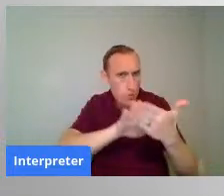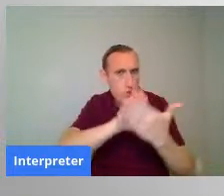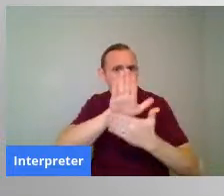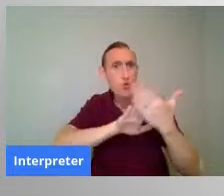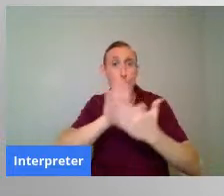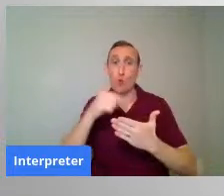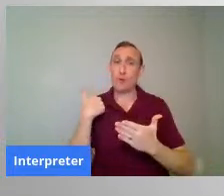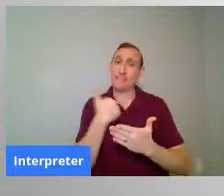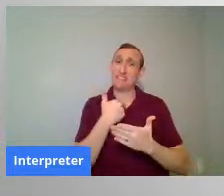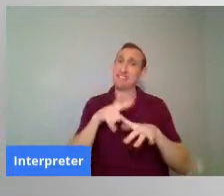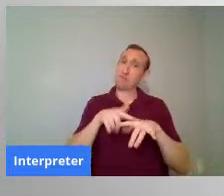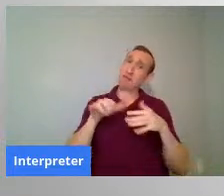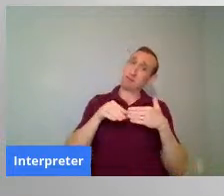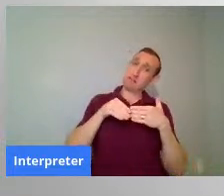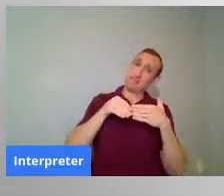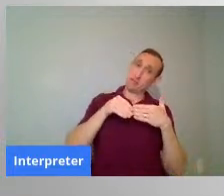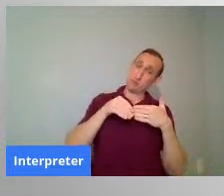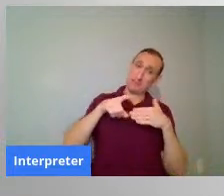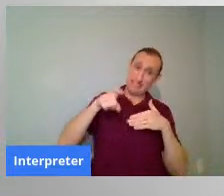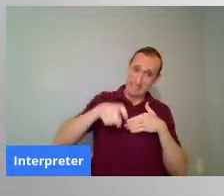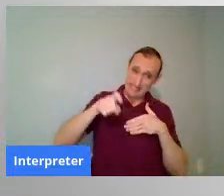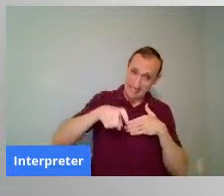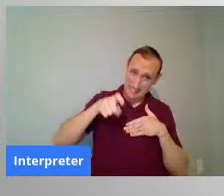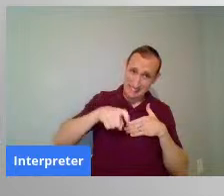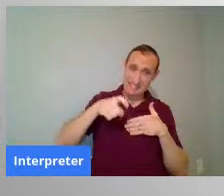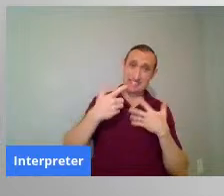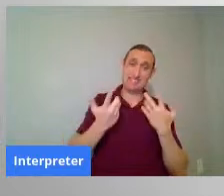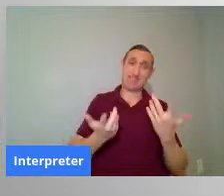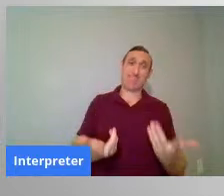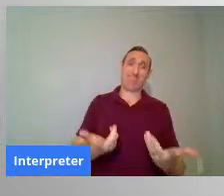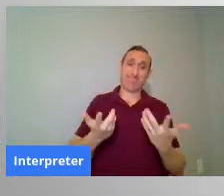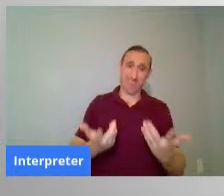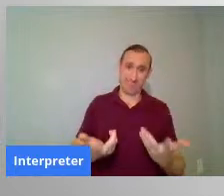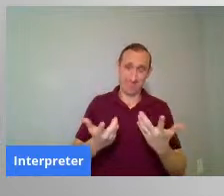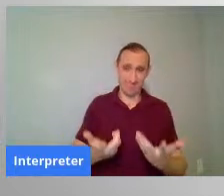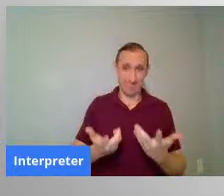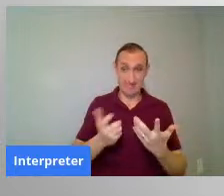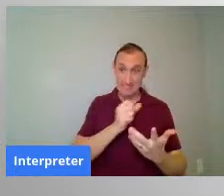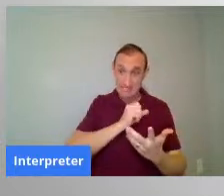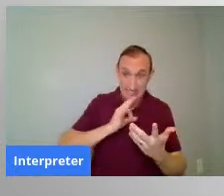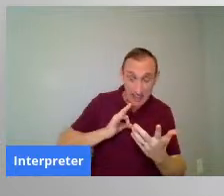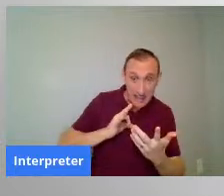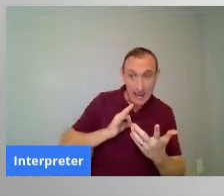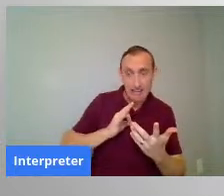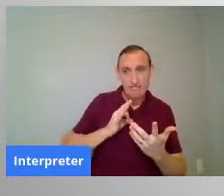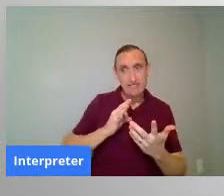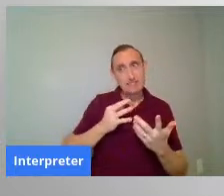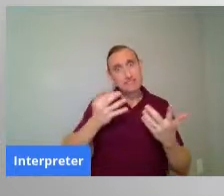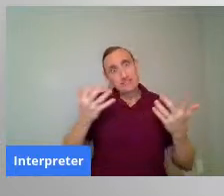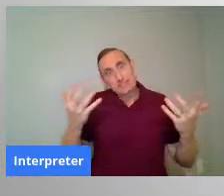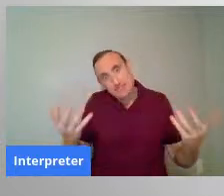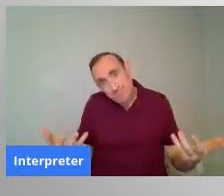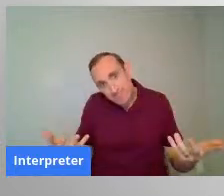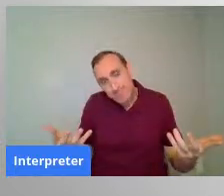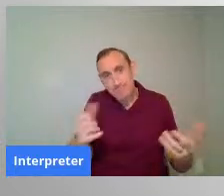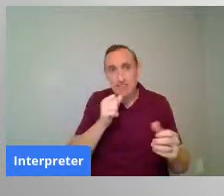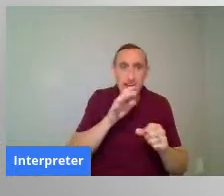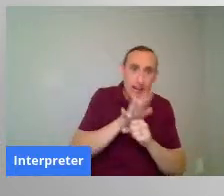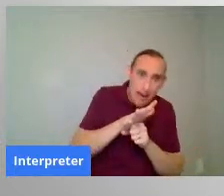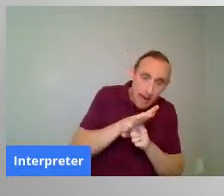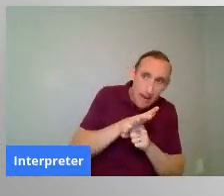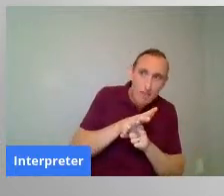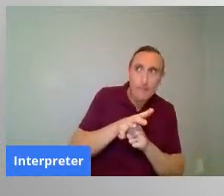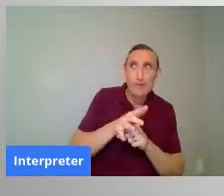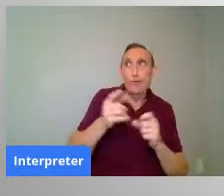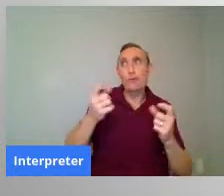our staffing options and what are we able to do, and are not particularly married to one answer. But we